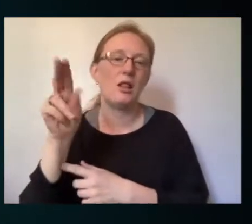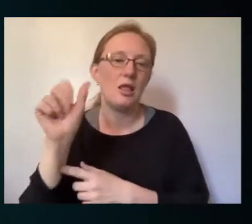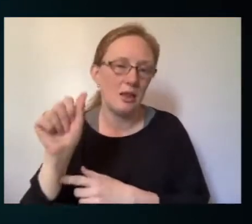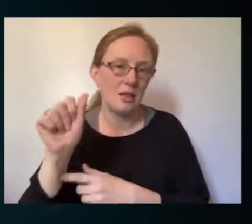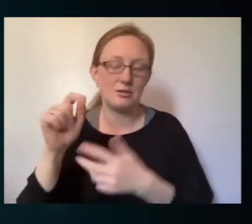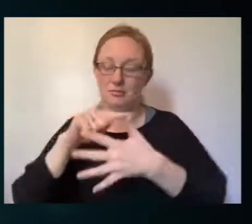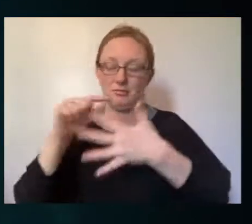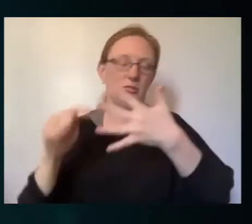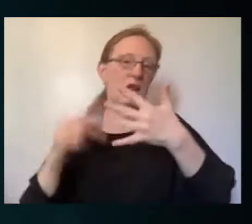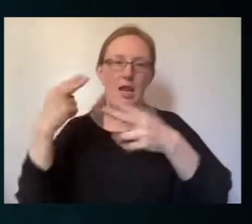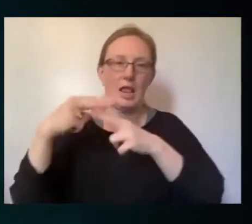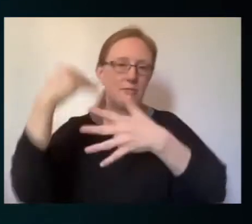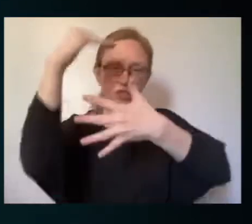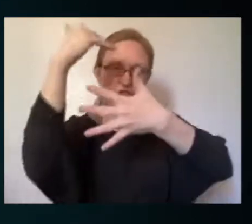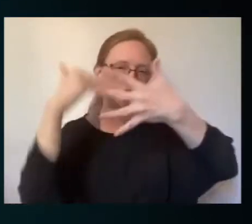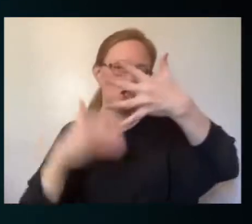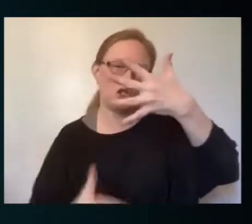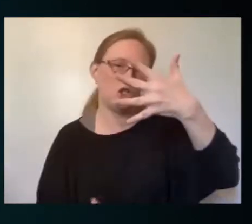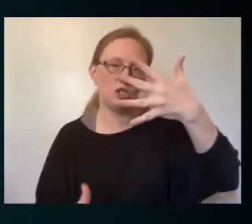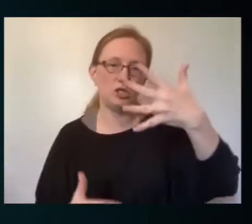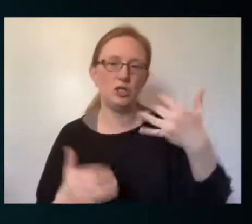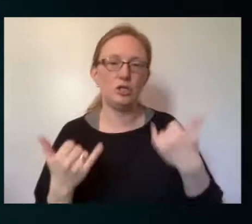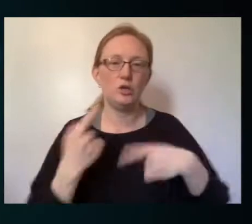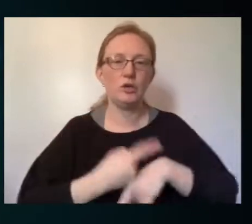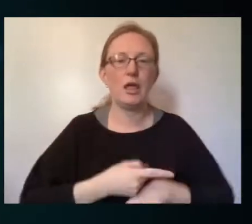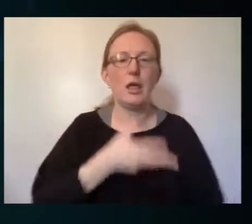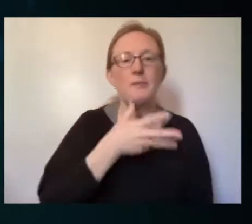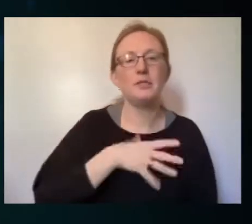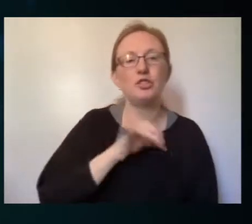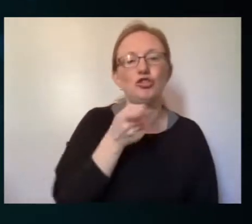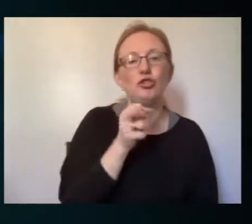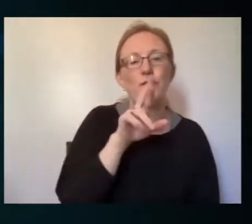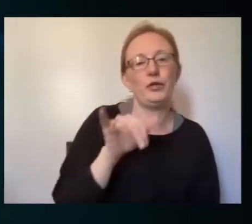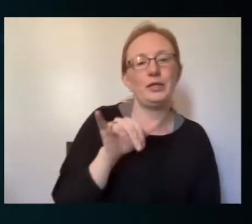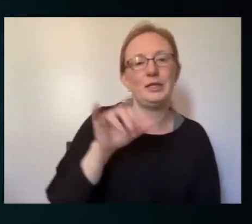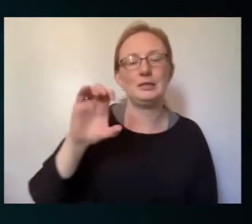Miriam, and today, Miss Jeffrey and Cynthia. So